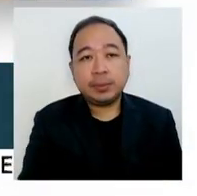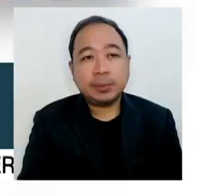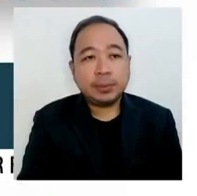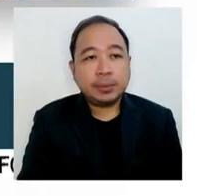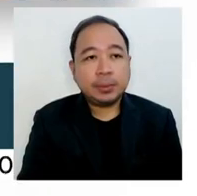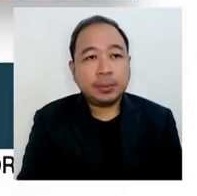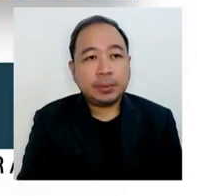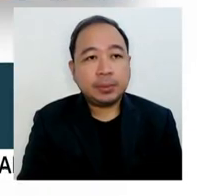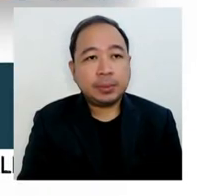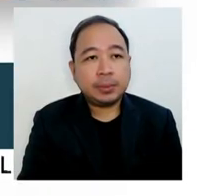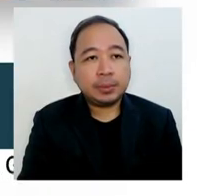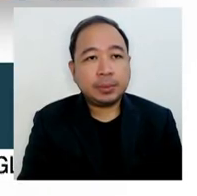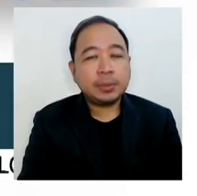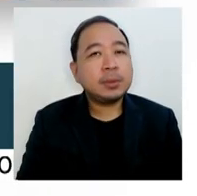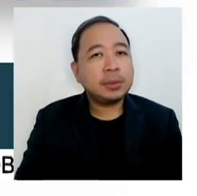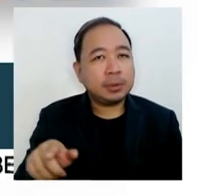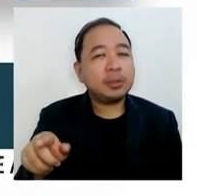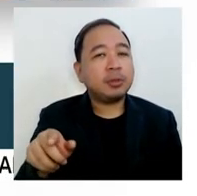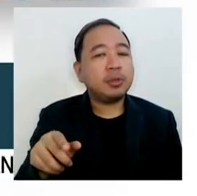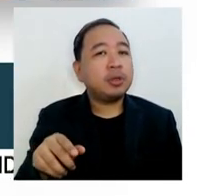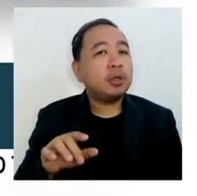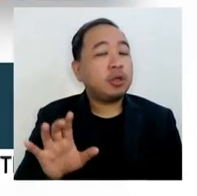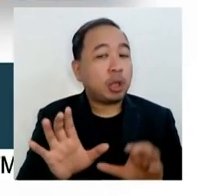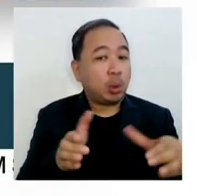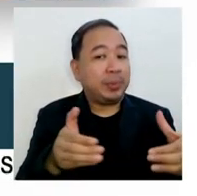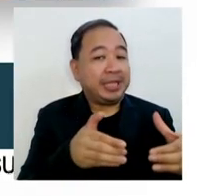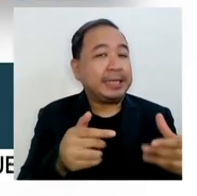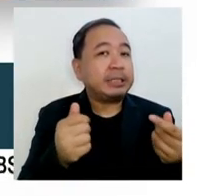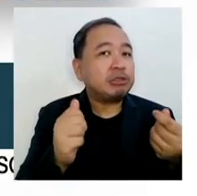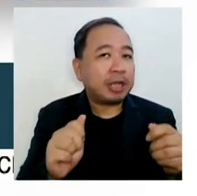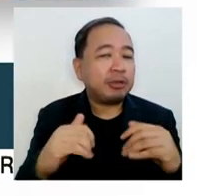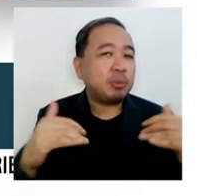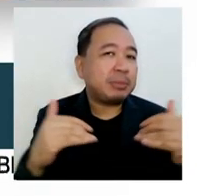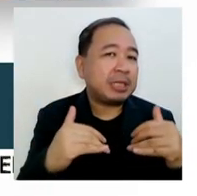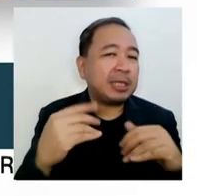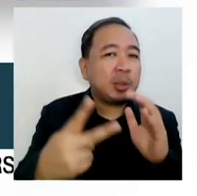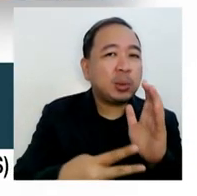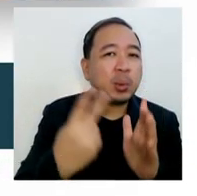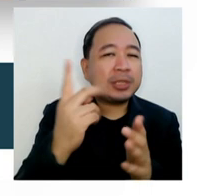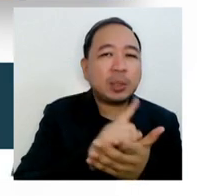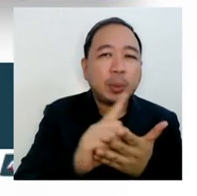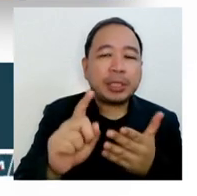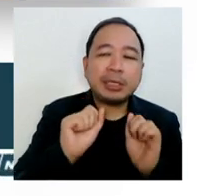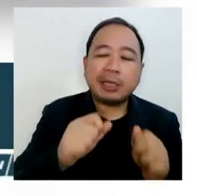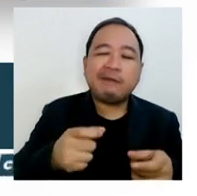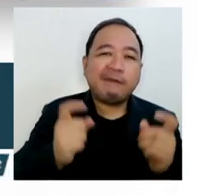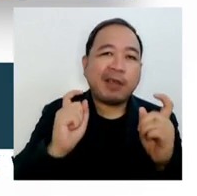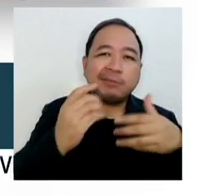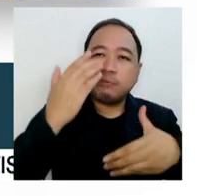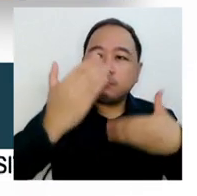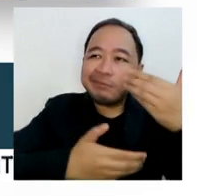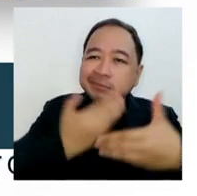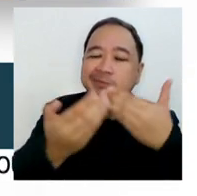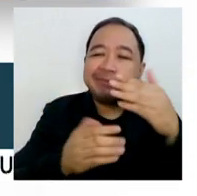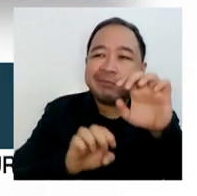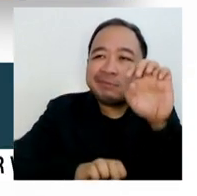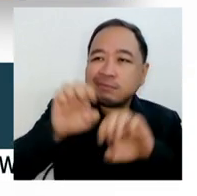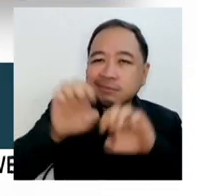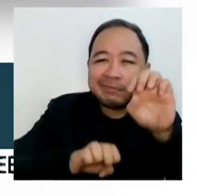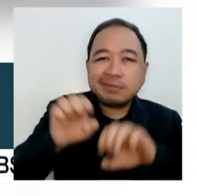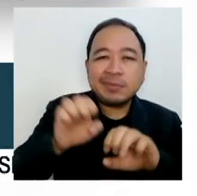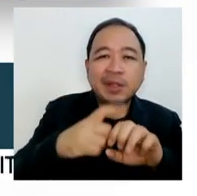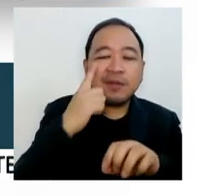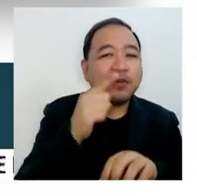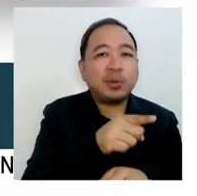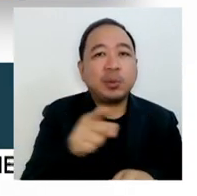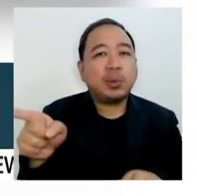Isisikapin po nila na makapag-meeting po ng at least twice a week para mas maging mabilis po yung magiging proseso at evaluation po ng ating